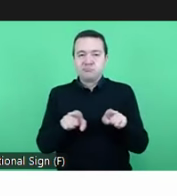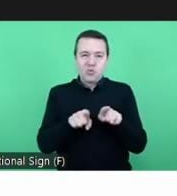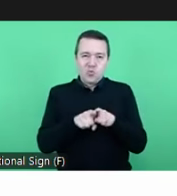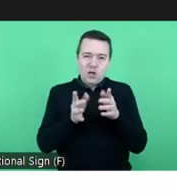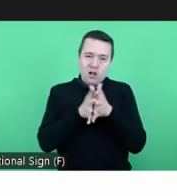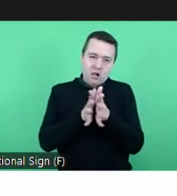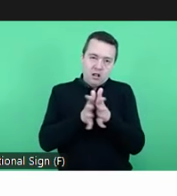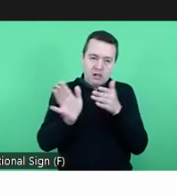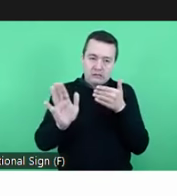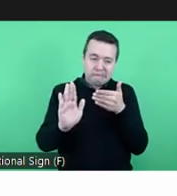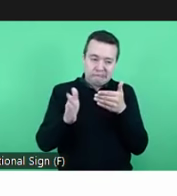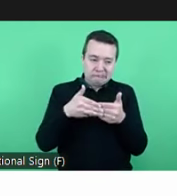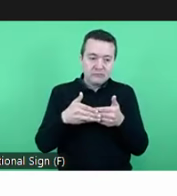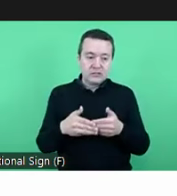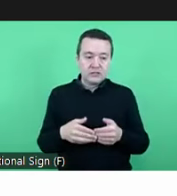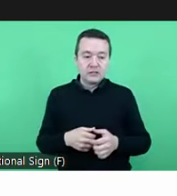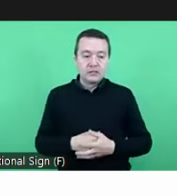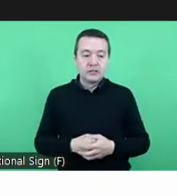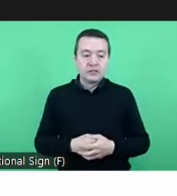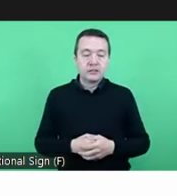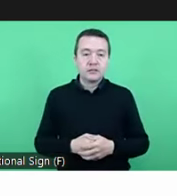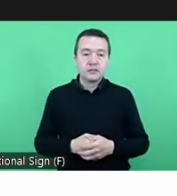to begin wrapping this presentation,